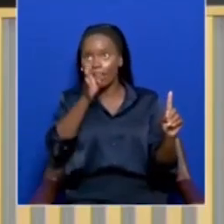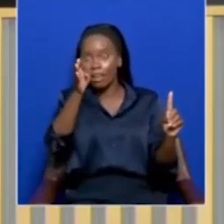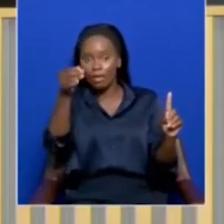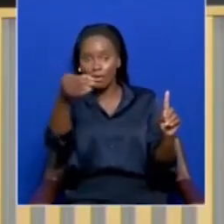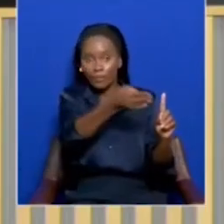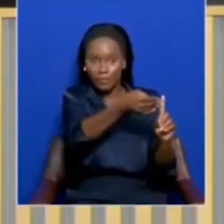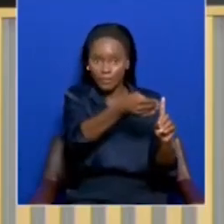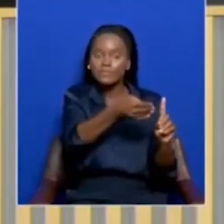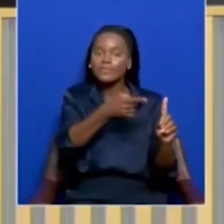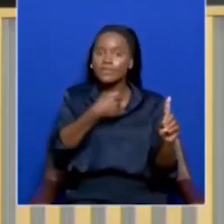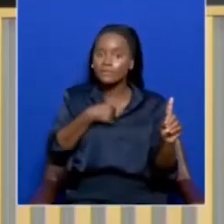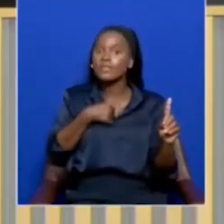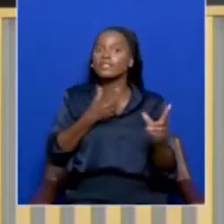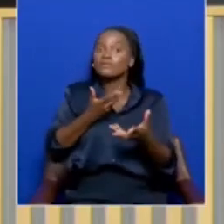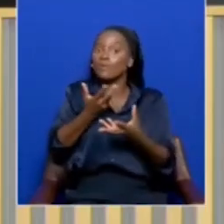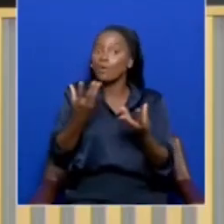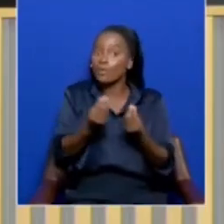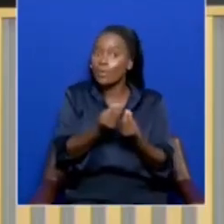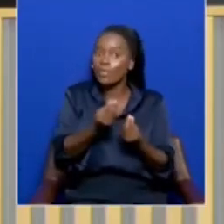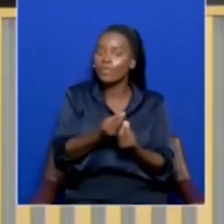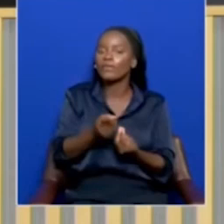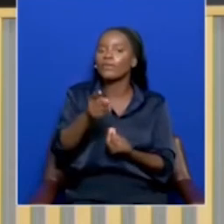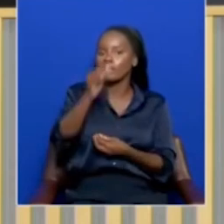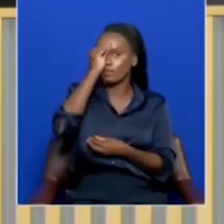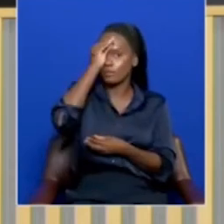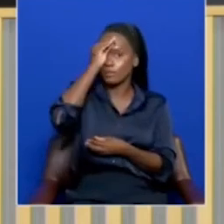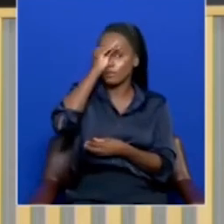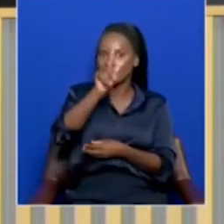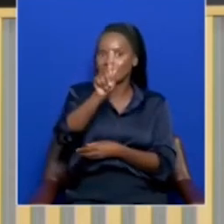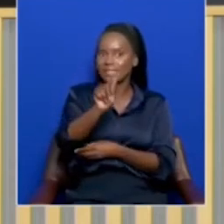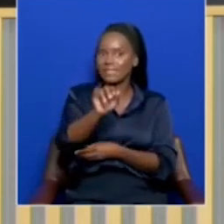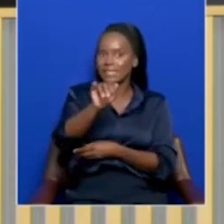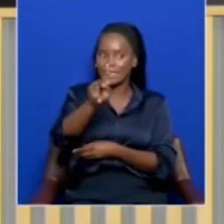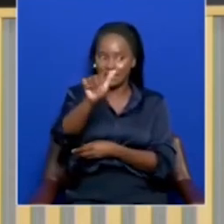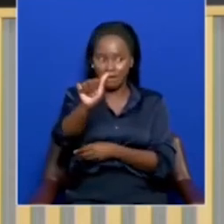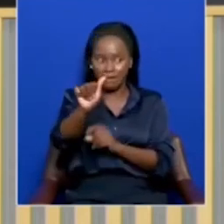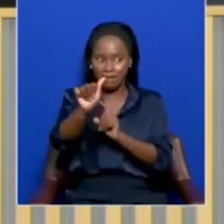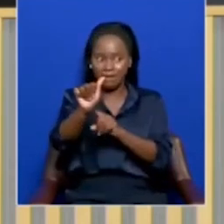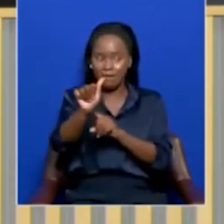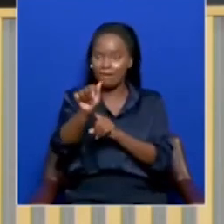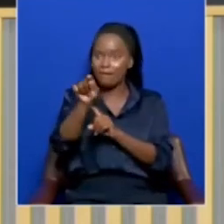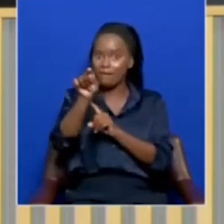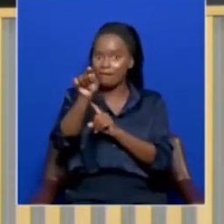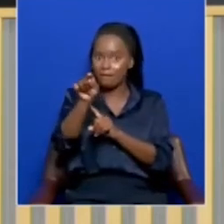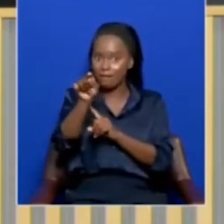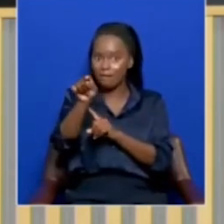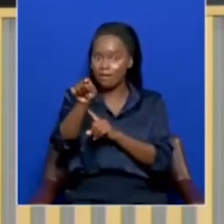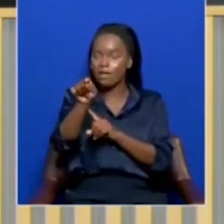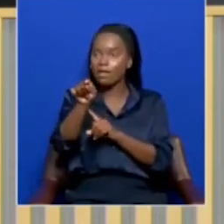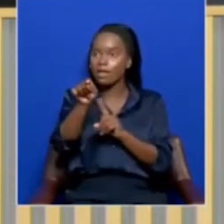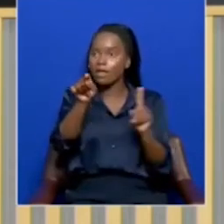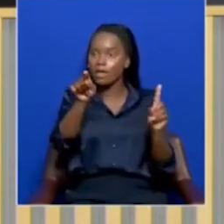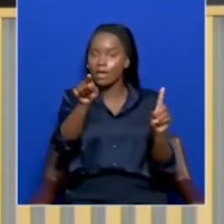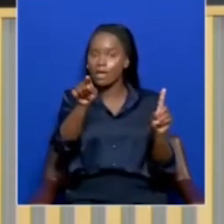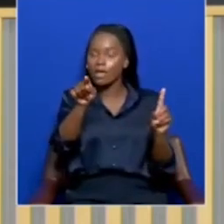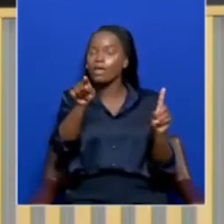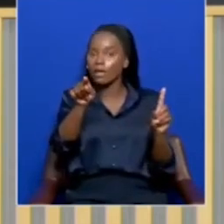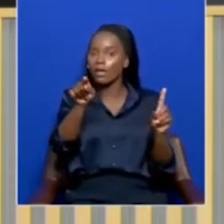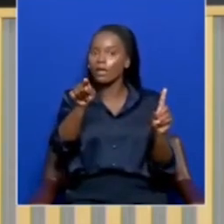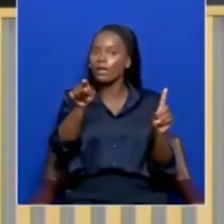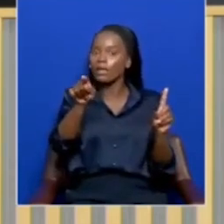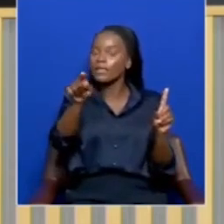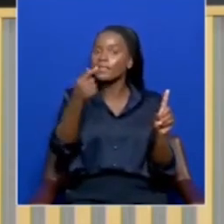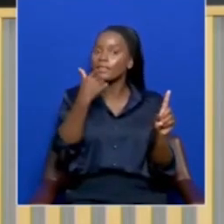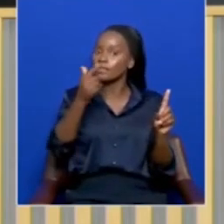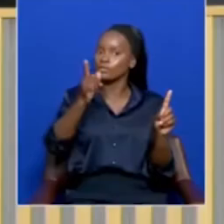Chiga said, because we are all under him and we're reporting to him, because MDOC reports directly to